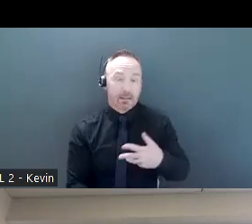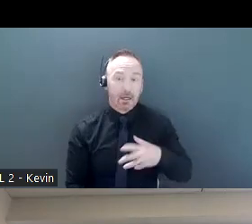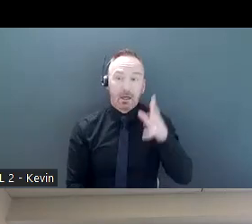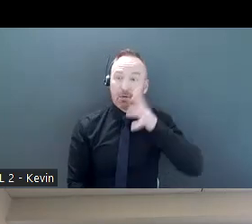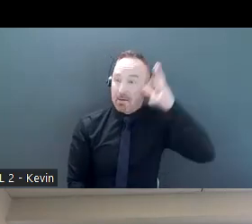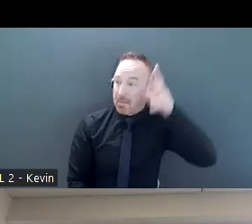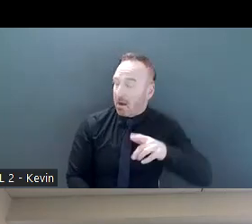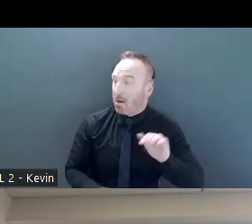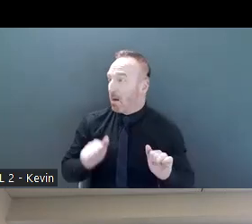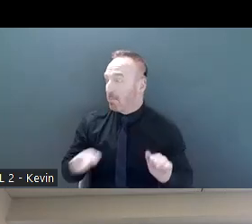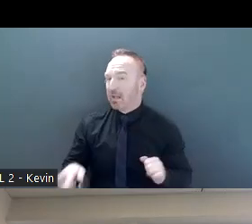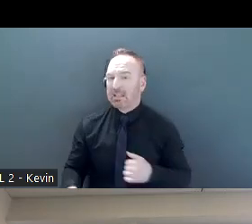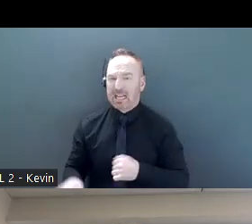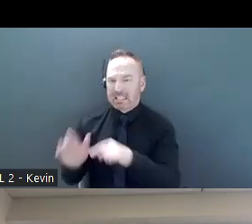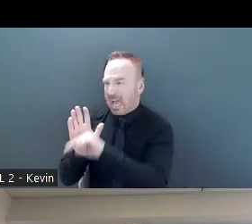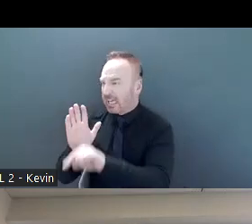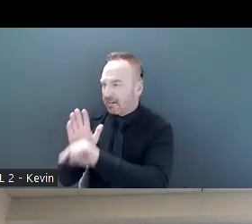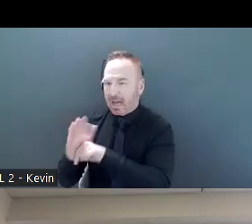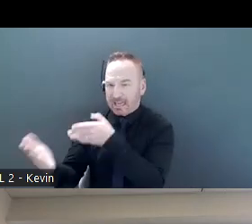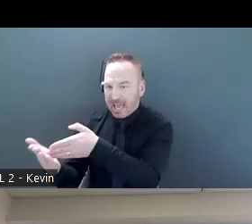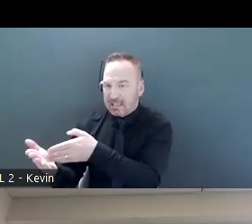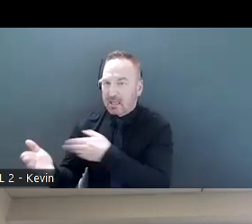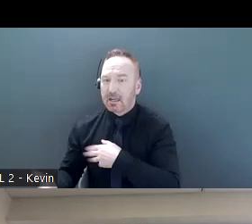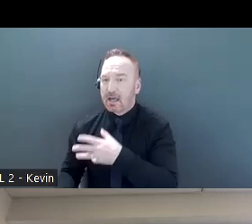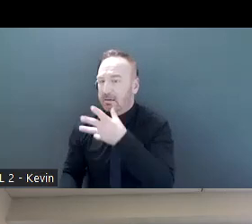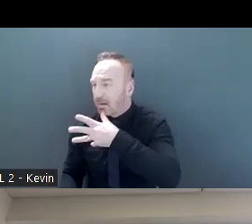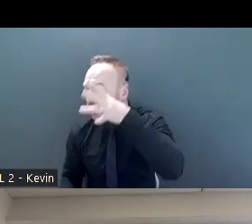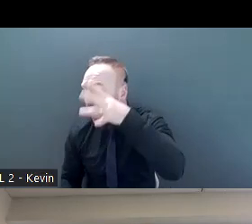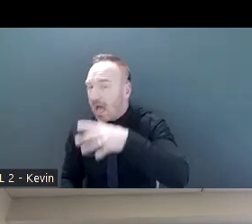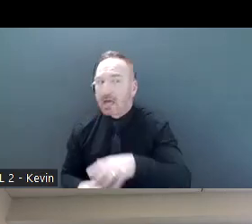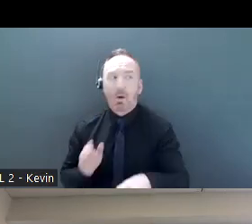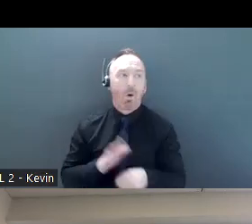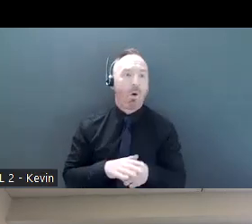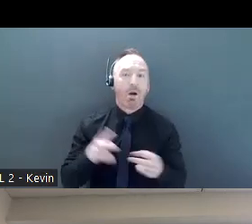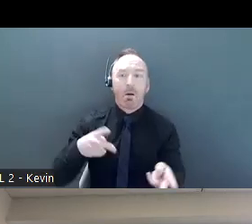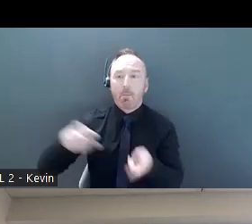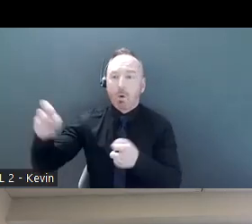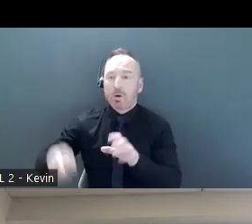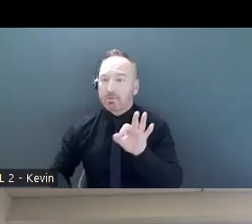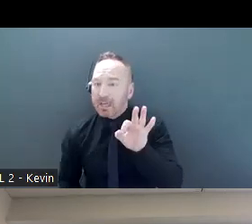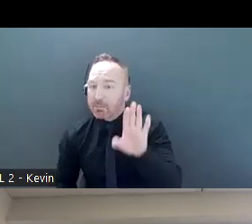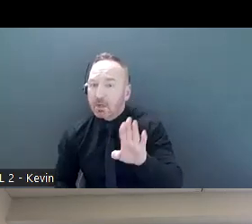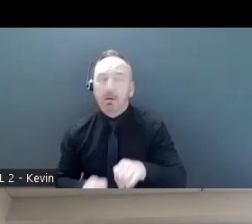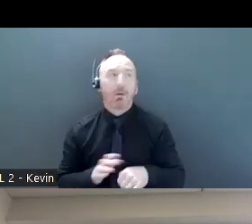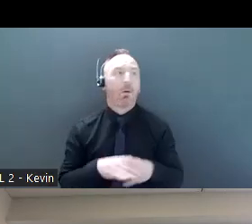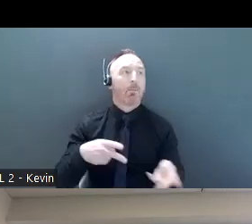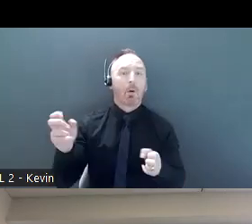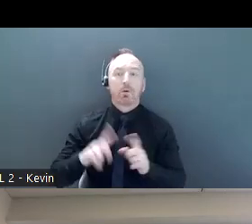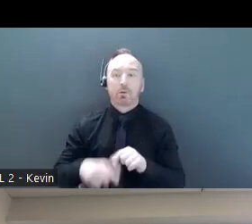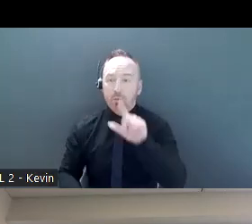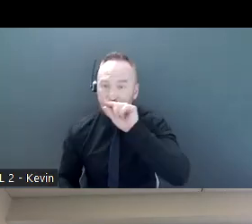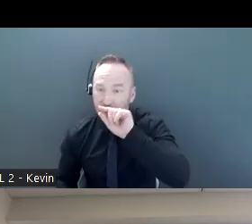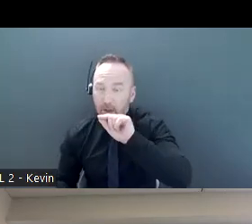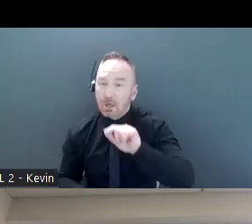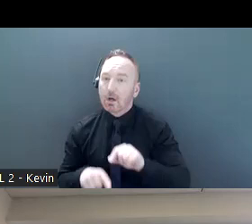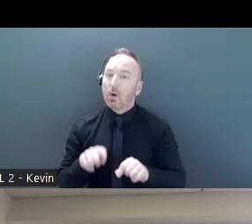Facebook posts, and the grandchild is a Facebook friend, these are things a court will look at. Like I said, sub D is history of care of the child.